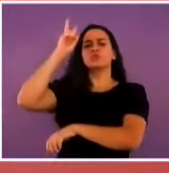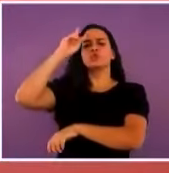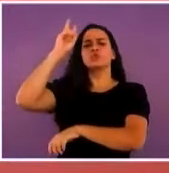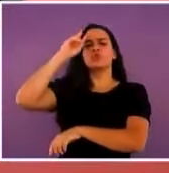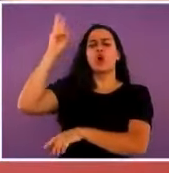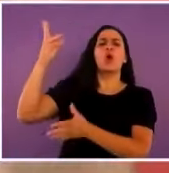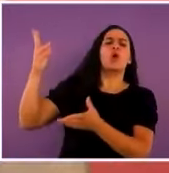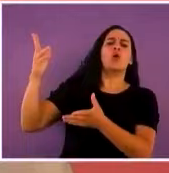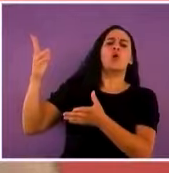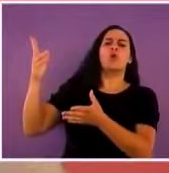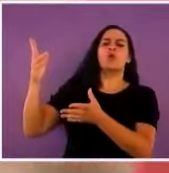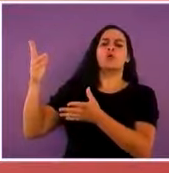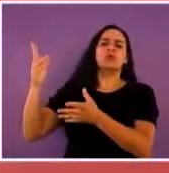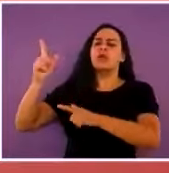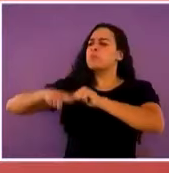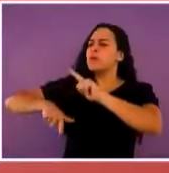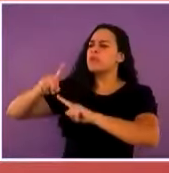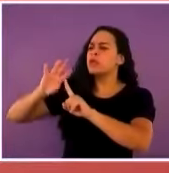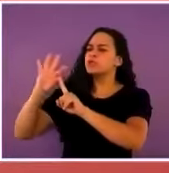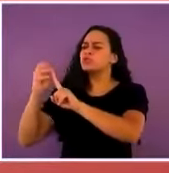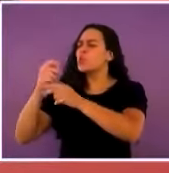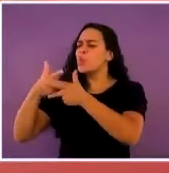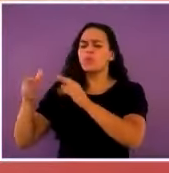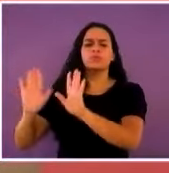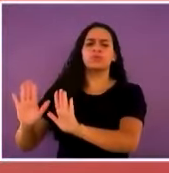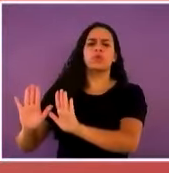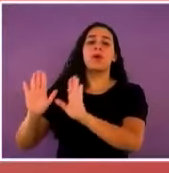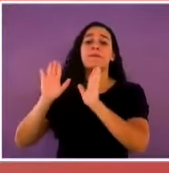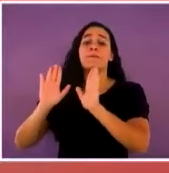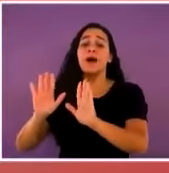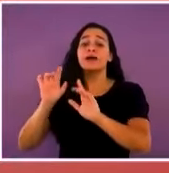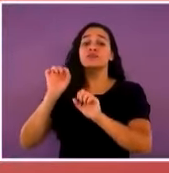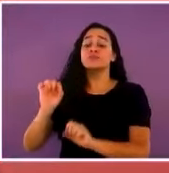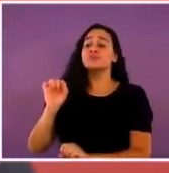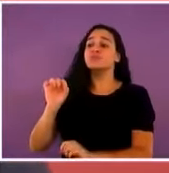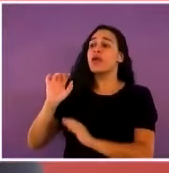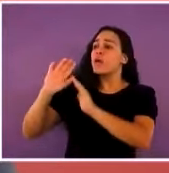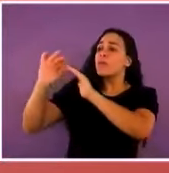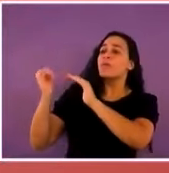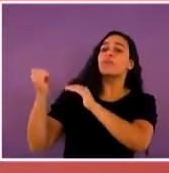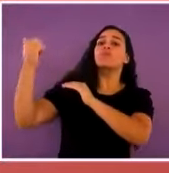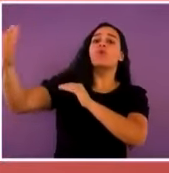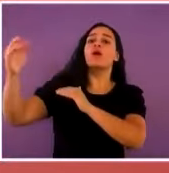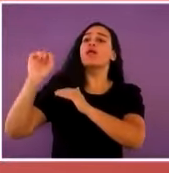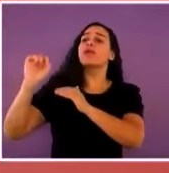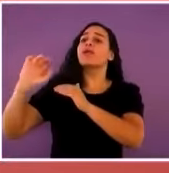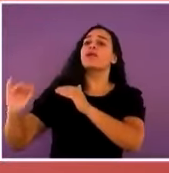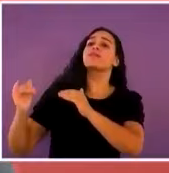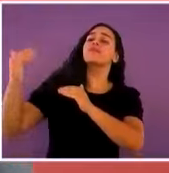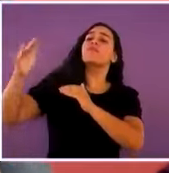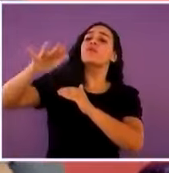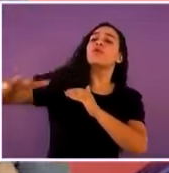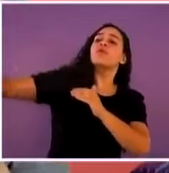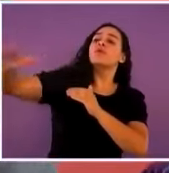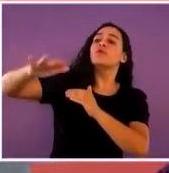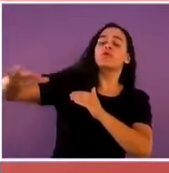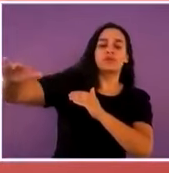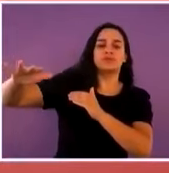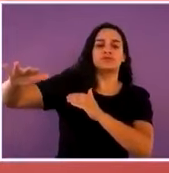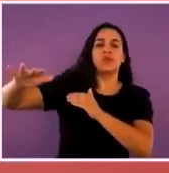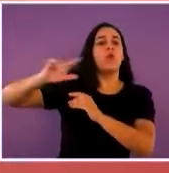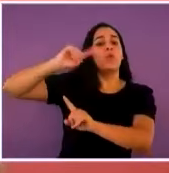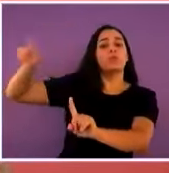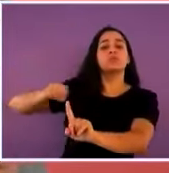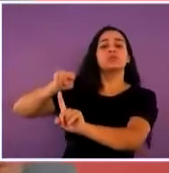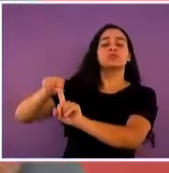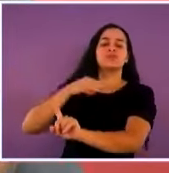and outward in order to do mission. Mas olhando para fora, adiante, para fazer a missão. And many evangelicals,